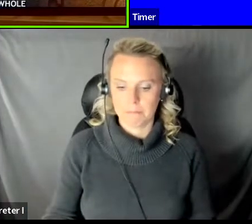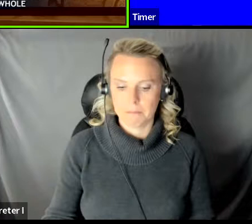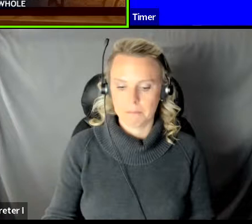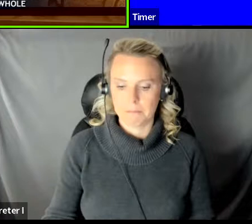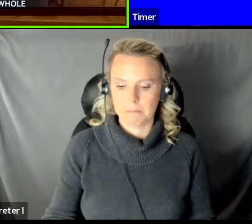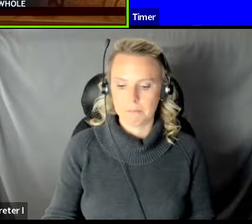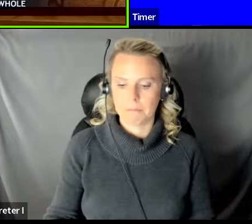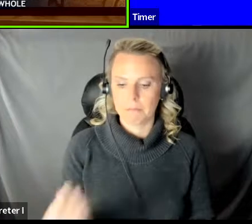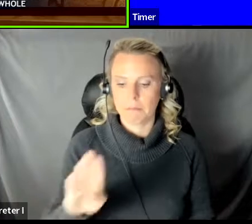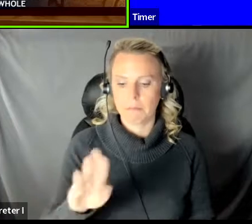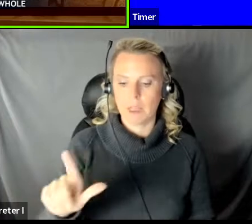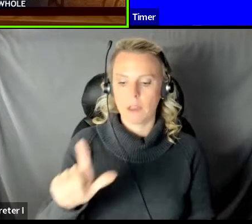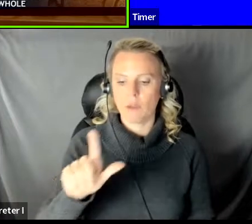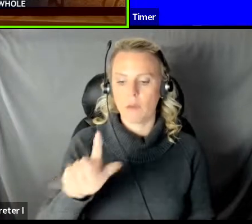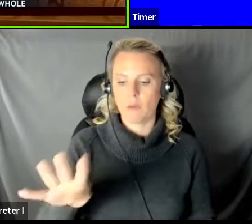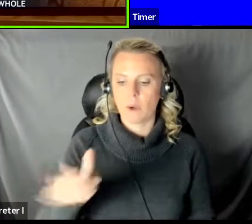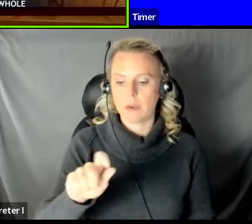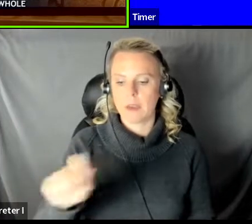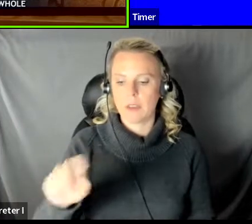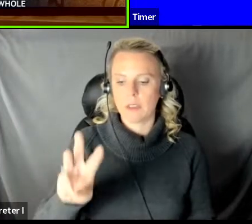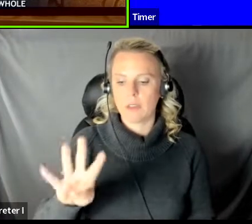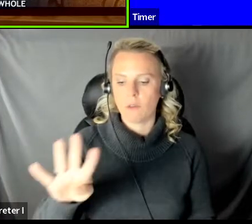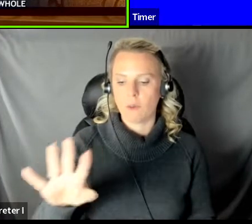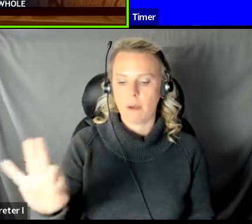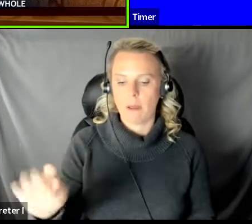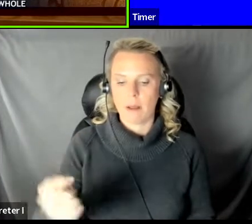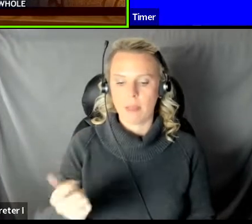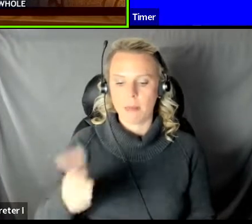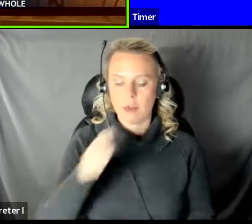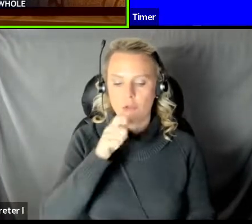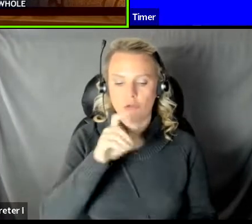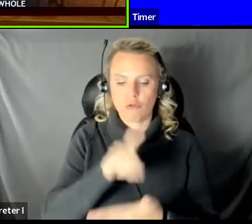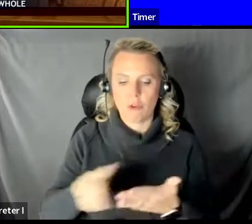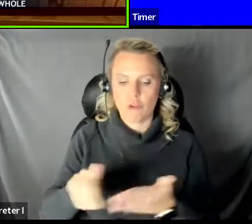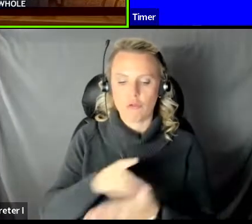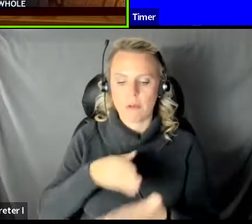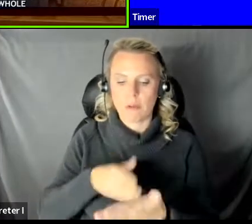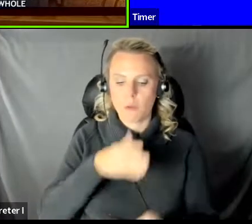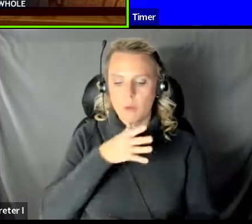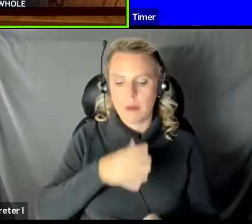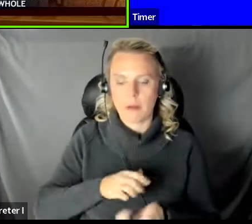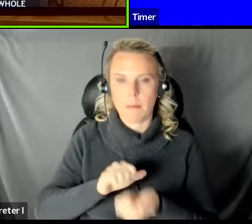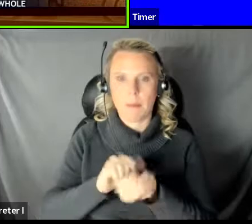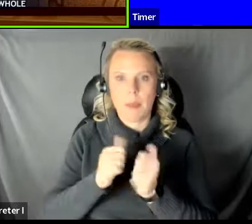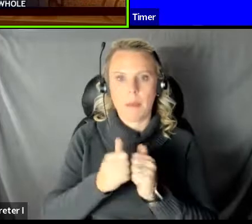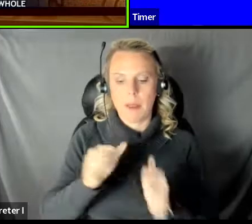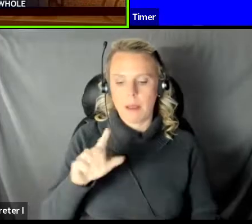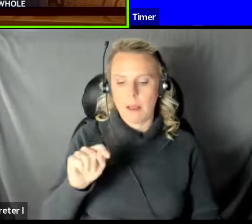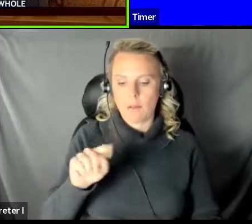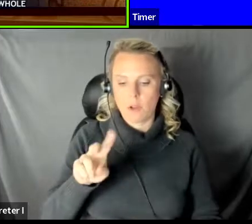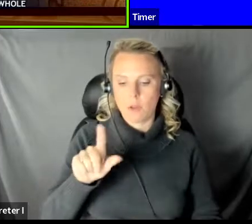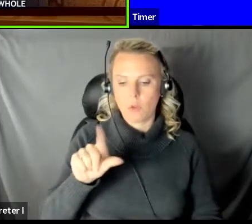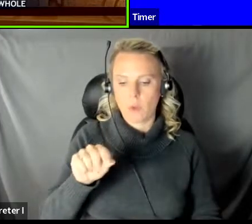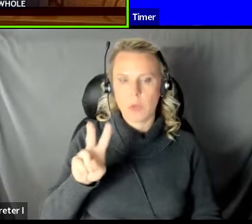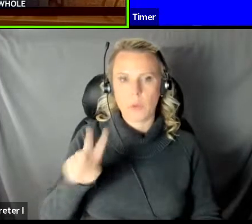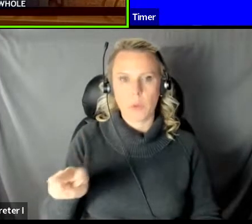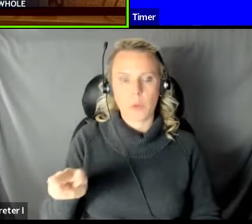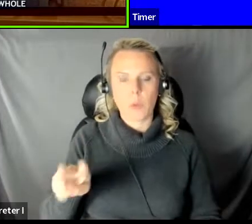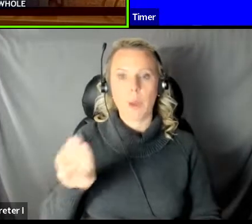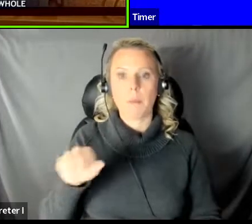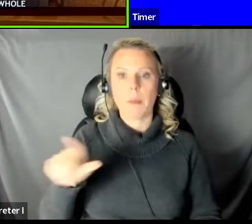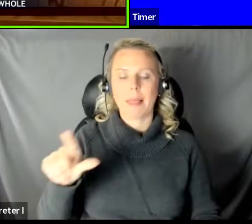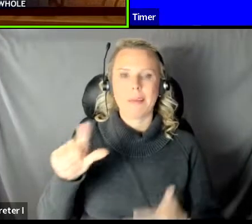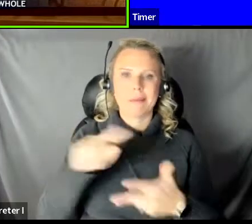Bill 24-649, Elimination of Discrimination Against Women Amendment Act of 2022. This bill was reported